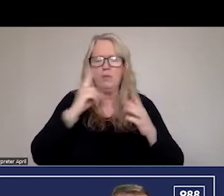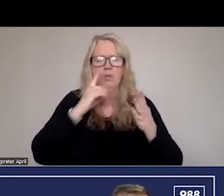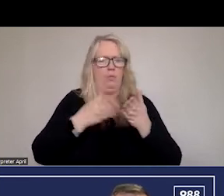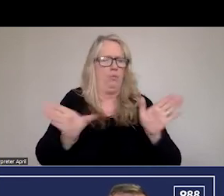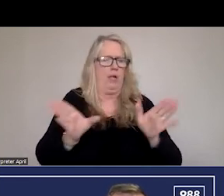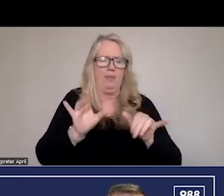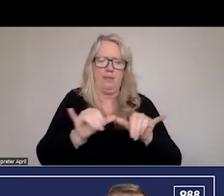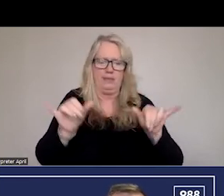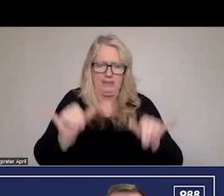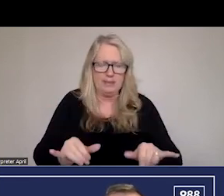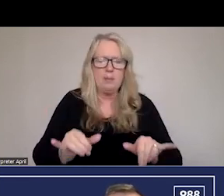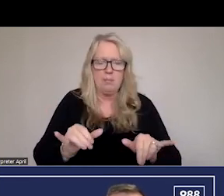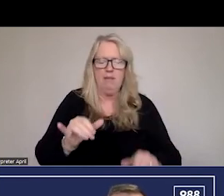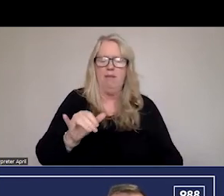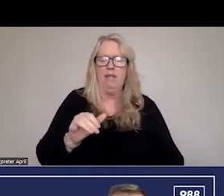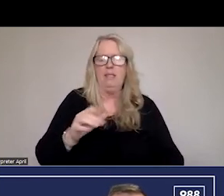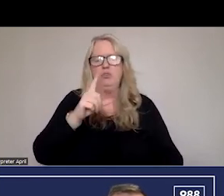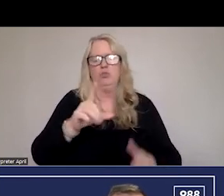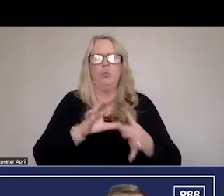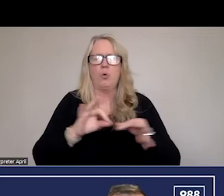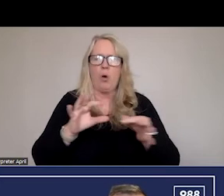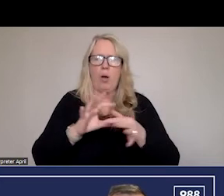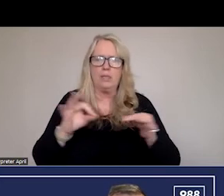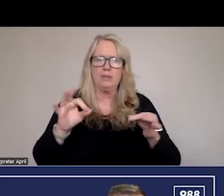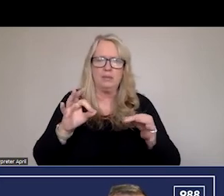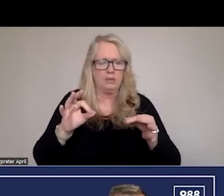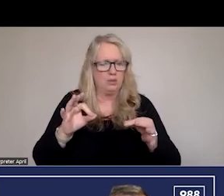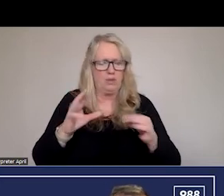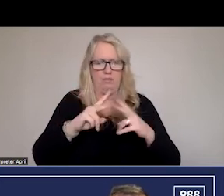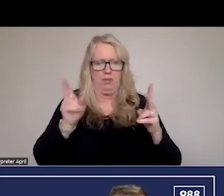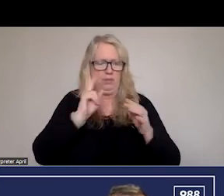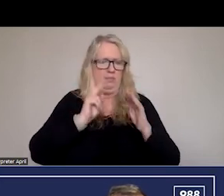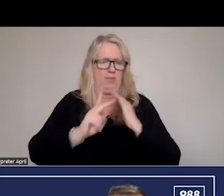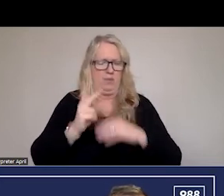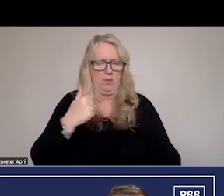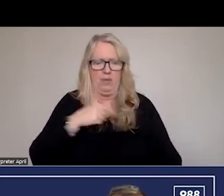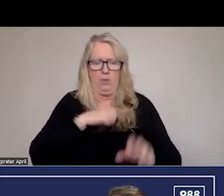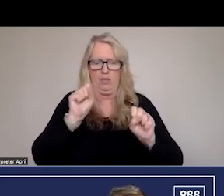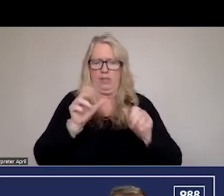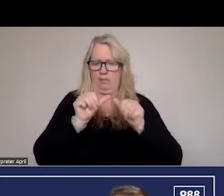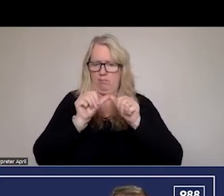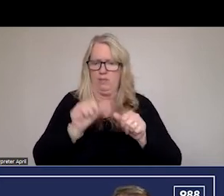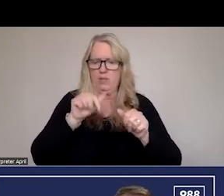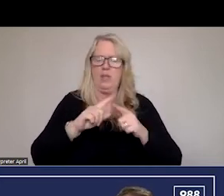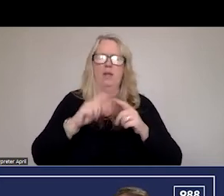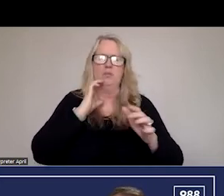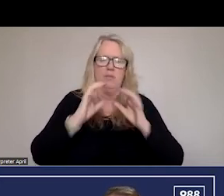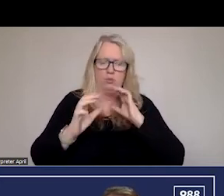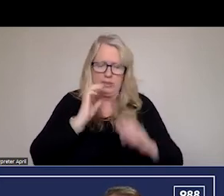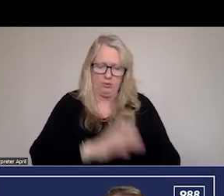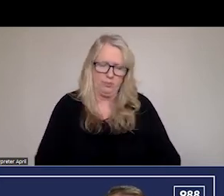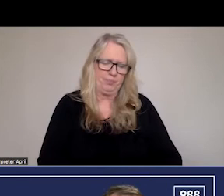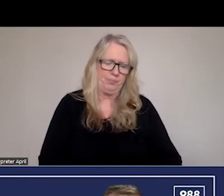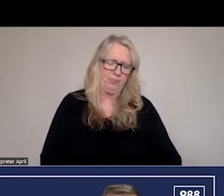And so your comments are extremely insightful, and hope that we can kind of continue that conversation and build on